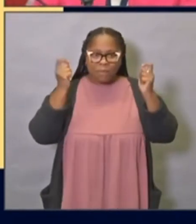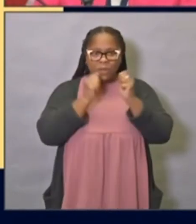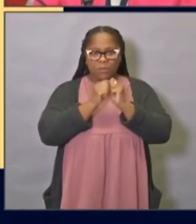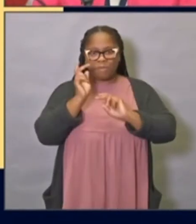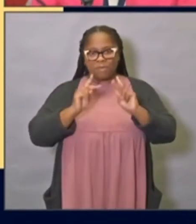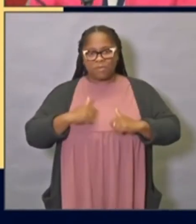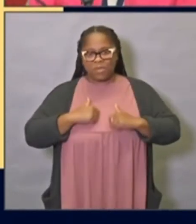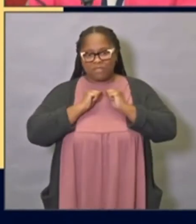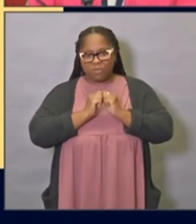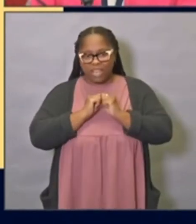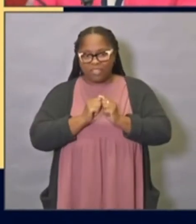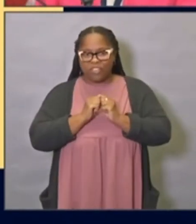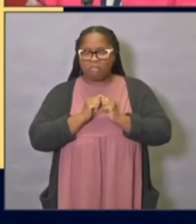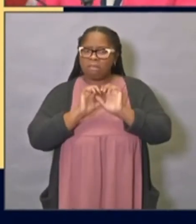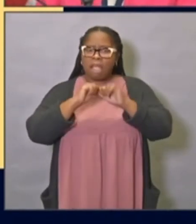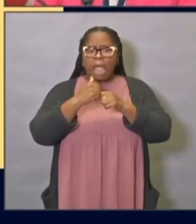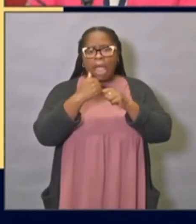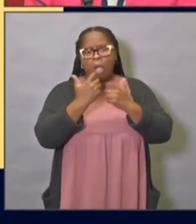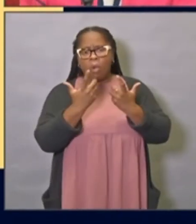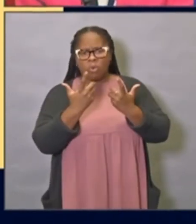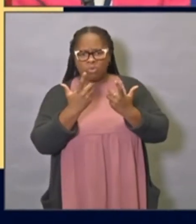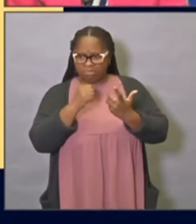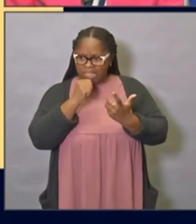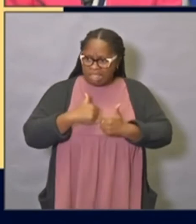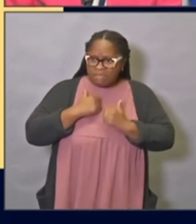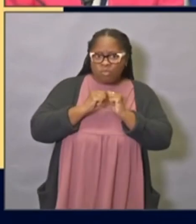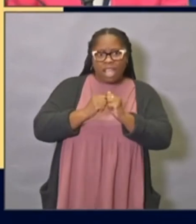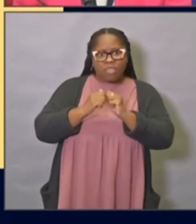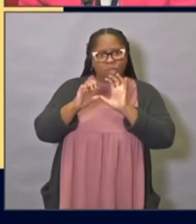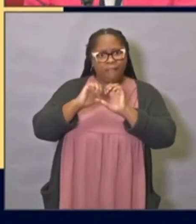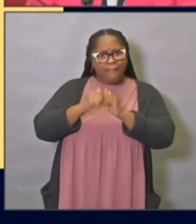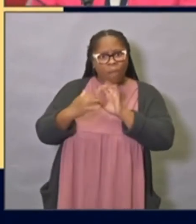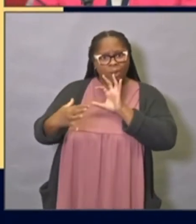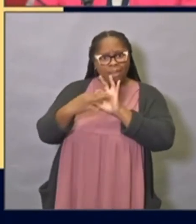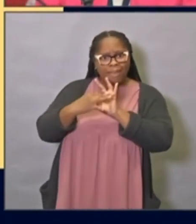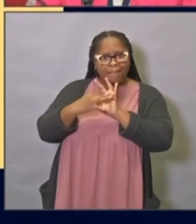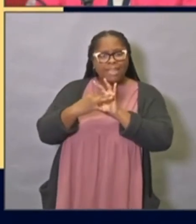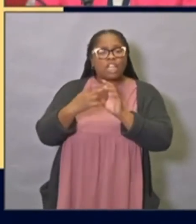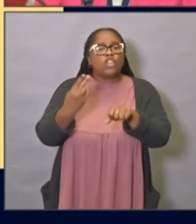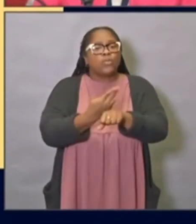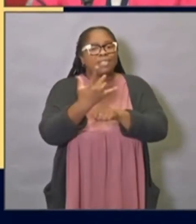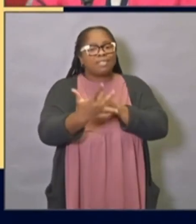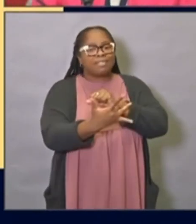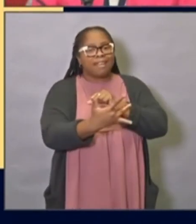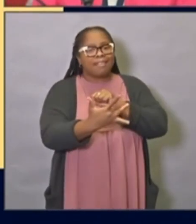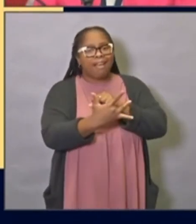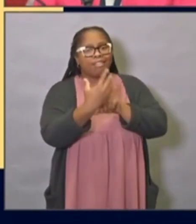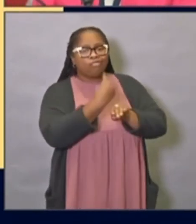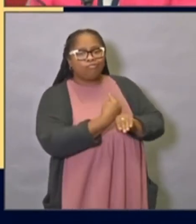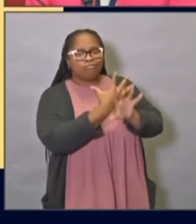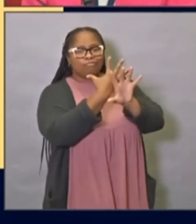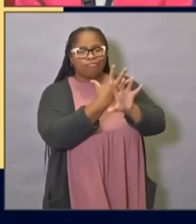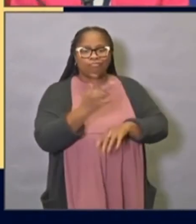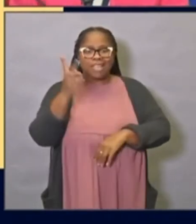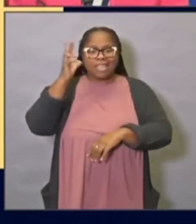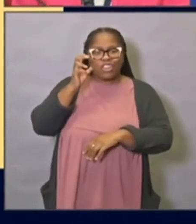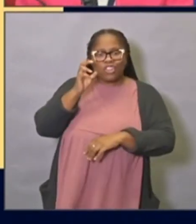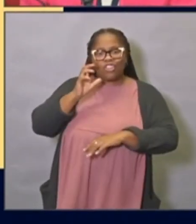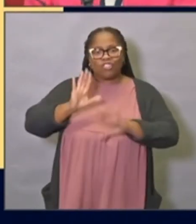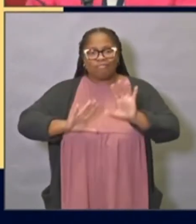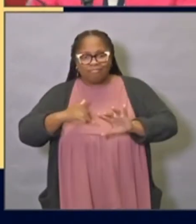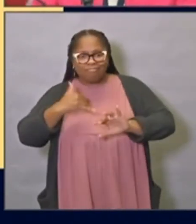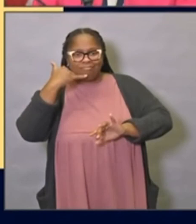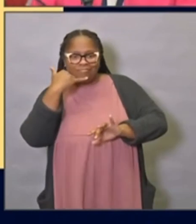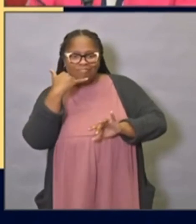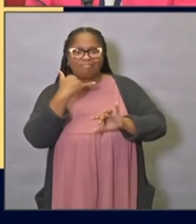with friends and families you don't live with by using all of the technology that allows us to see and hear from each other